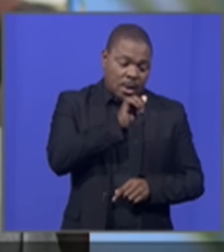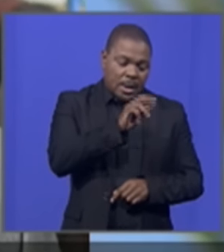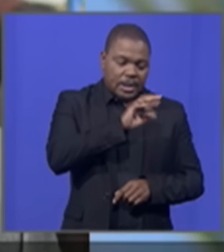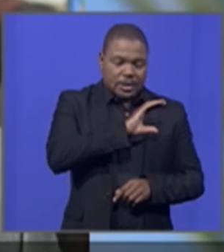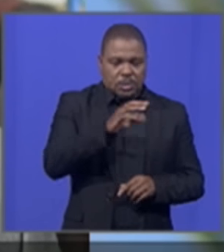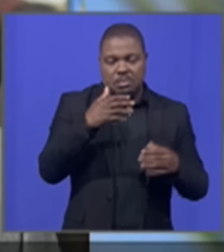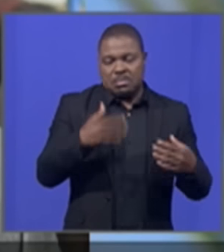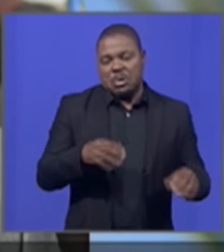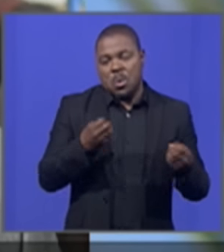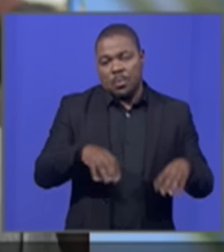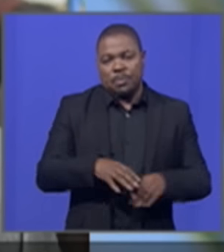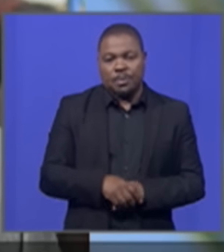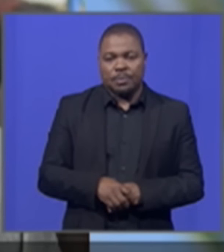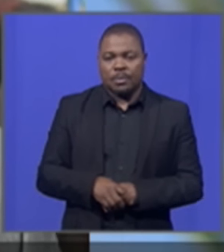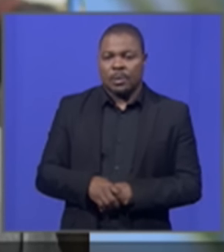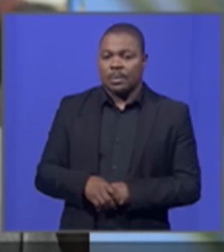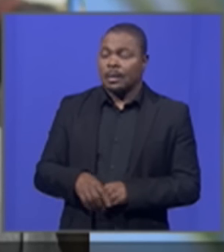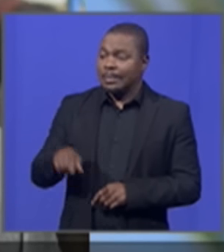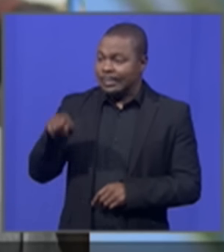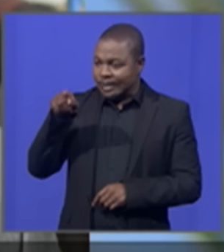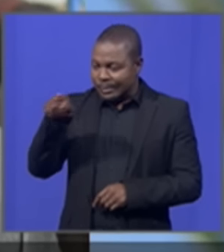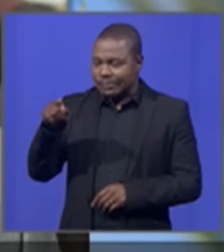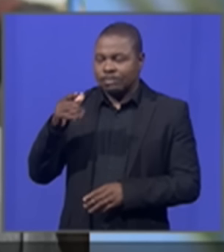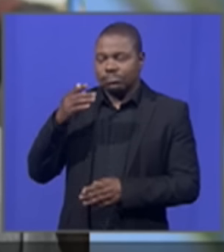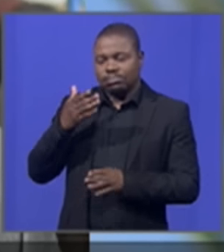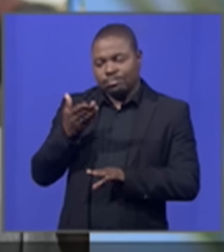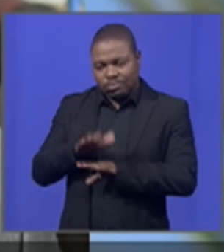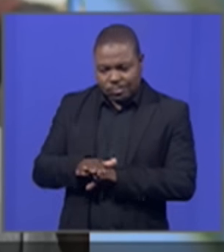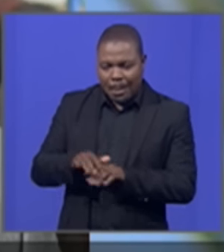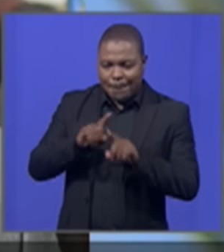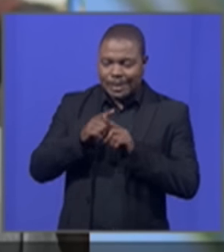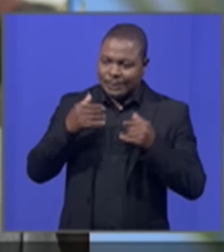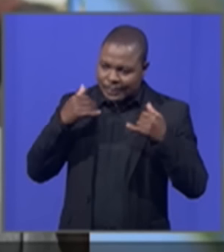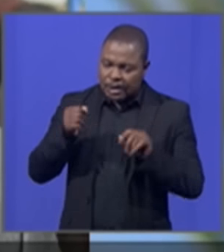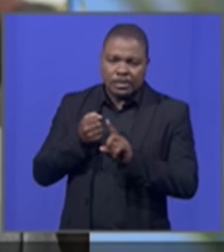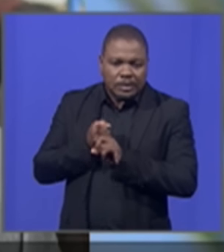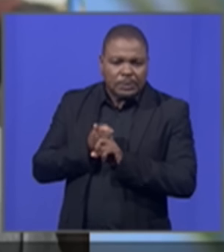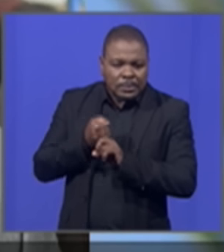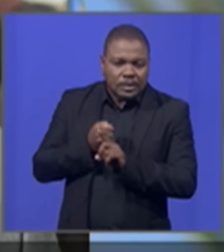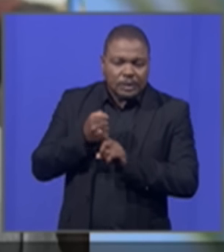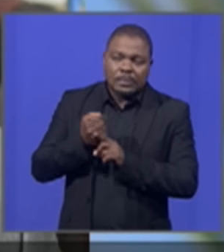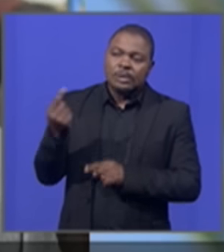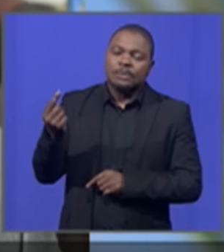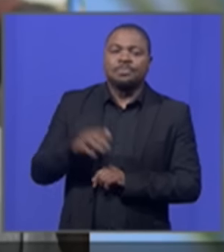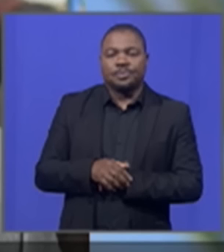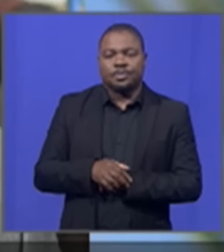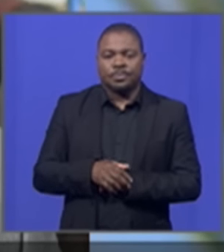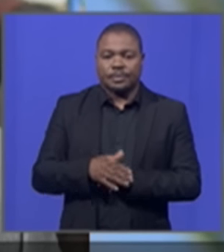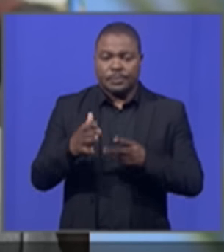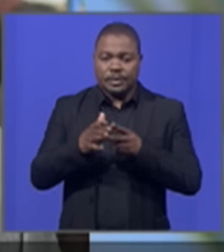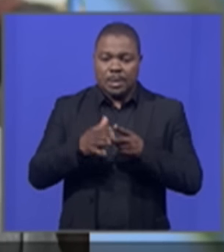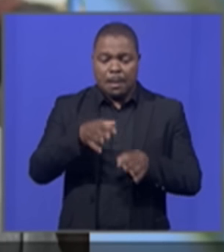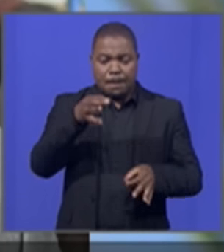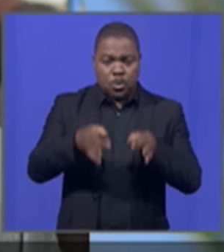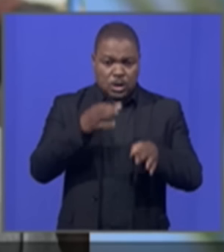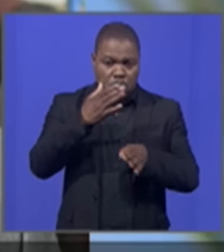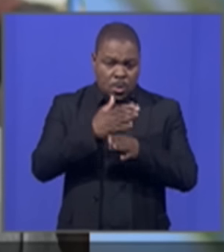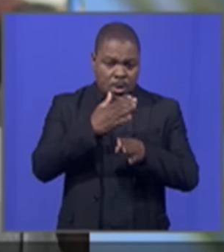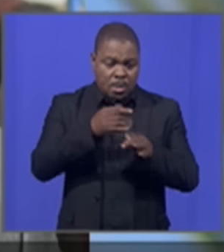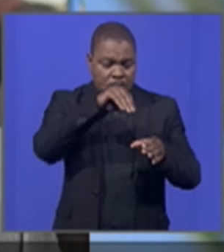He lost his life with his boots on whilst undertaking the political work of